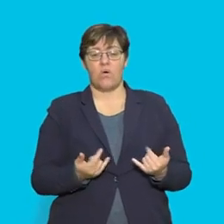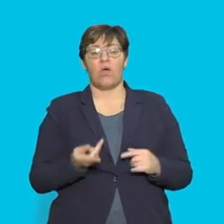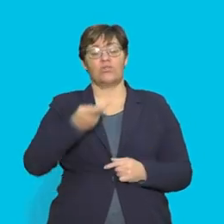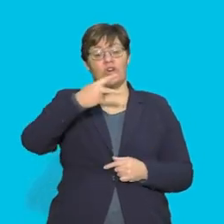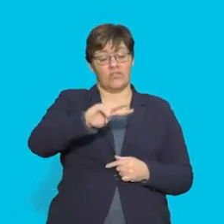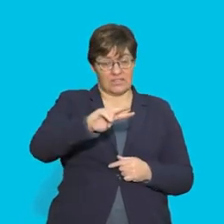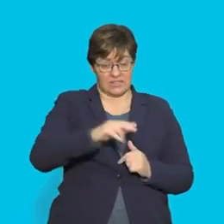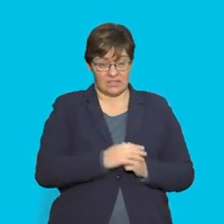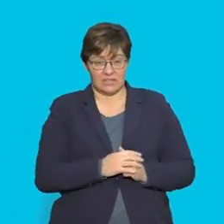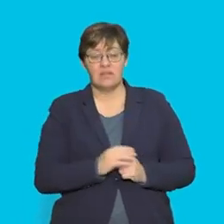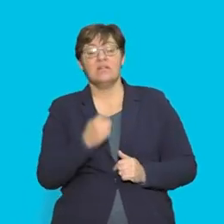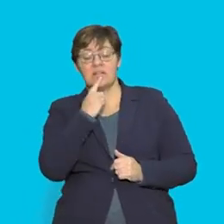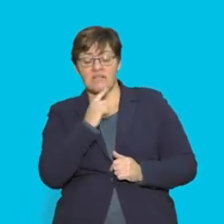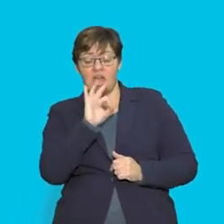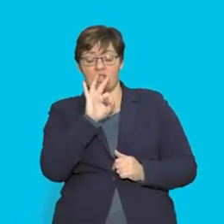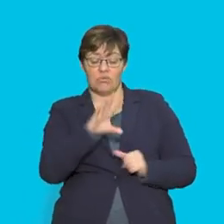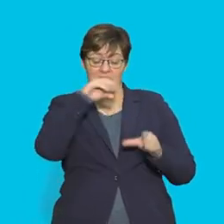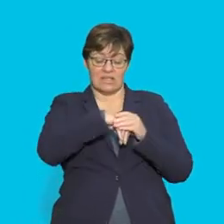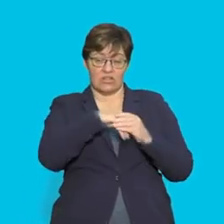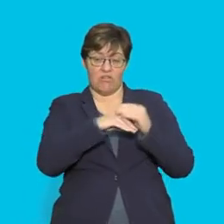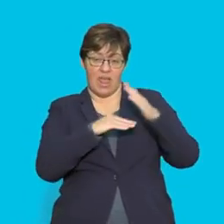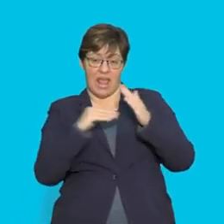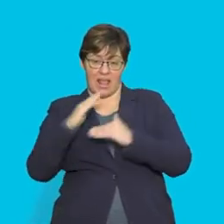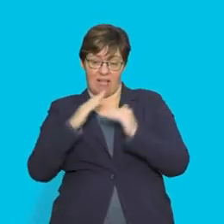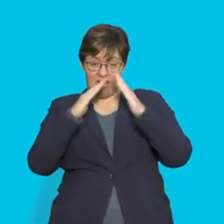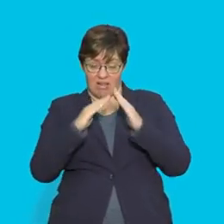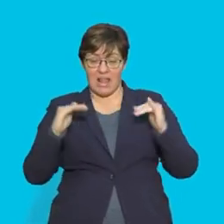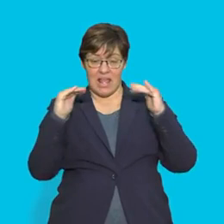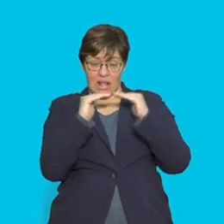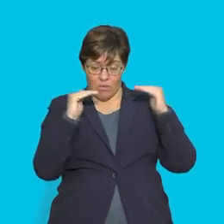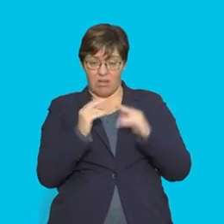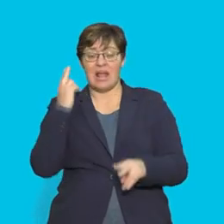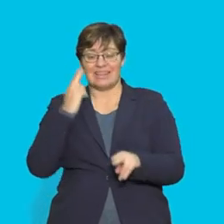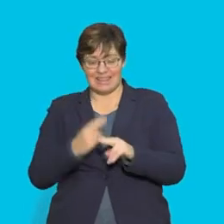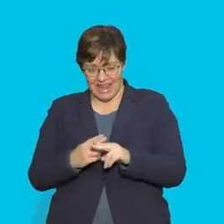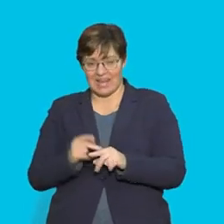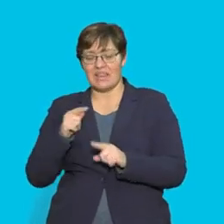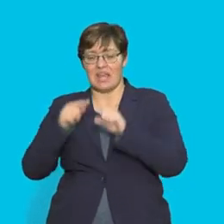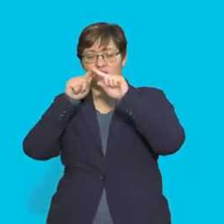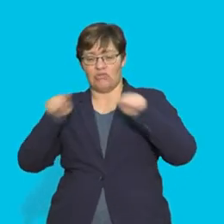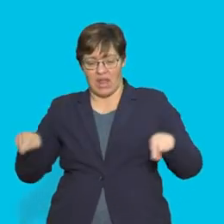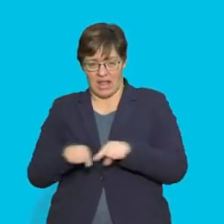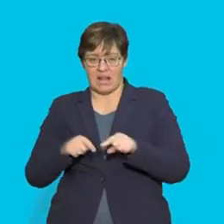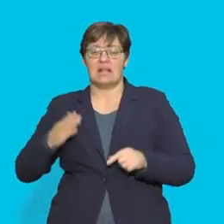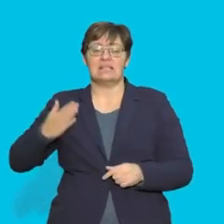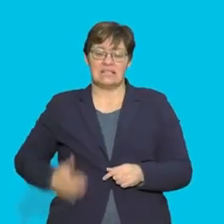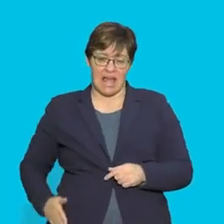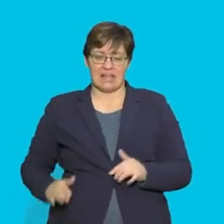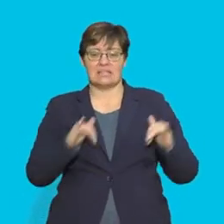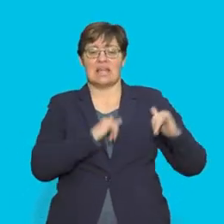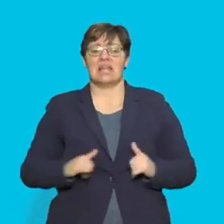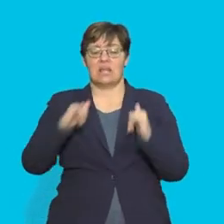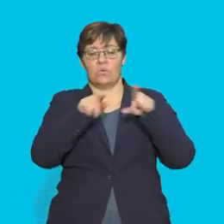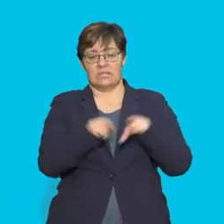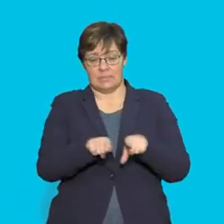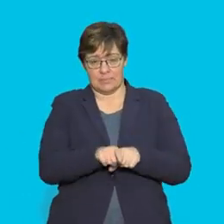already thinking of the converse, right? That if the three interior angles are equal, then the triangle will have